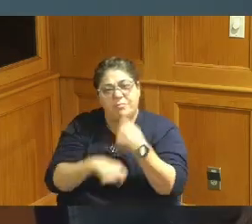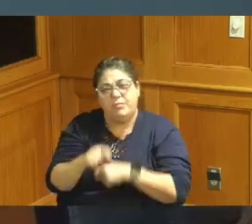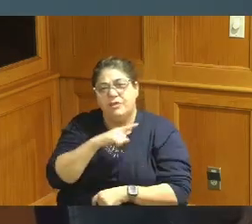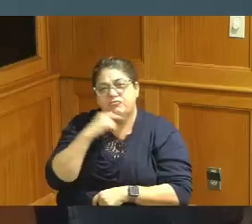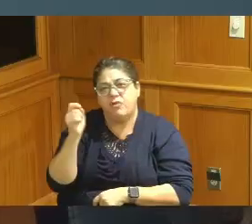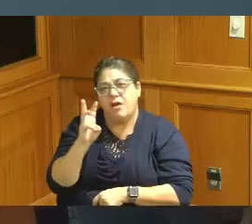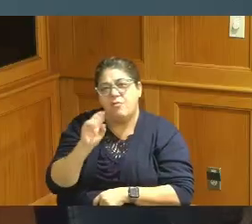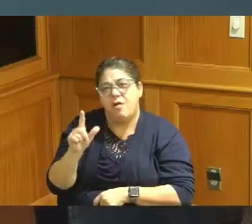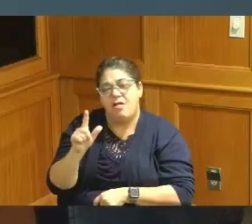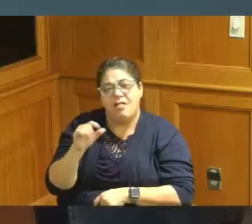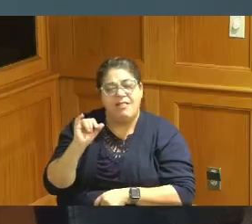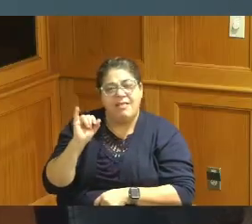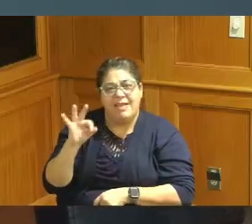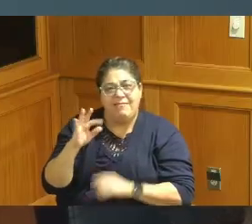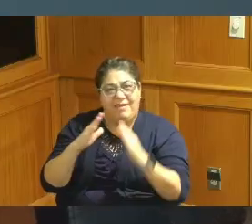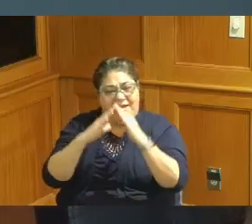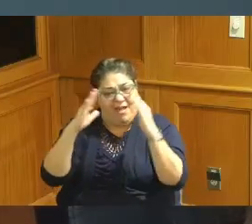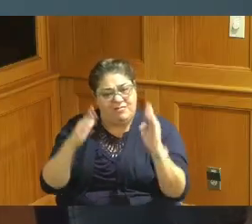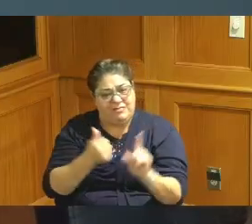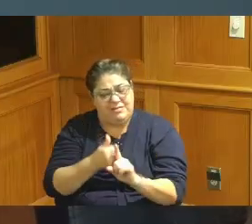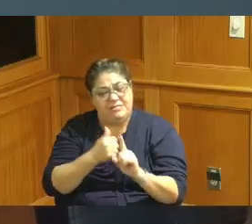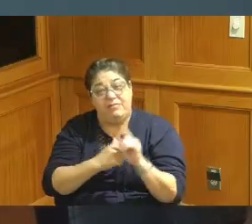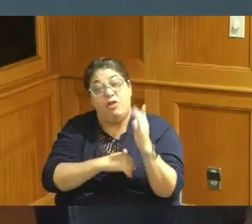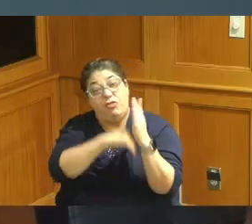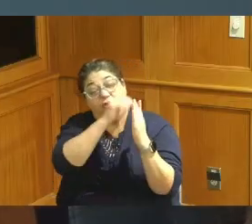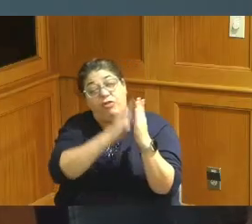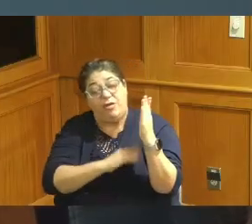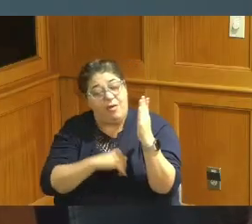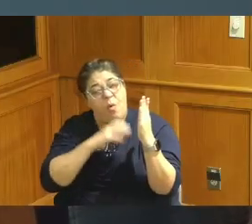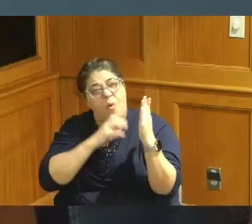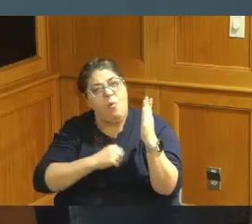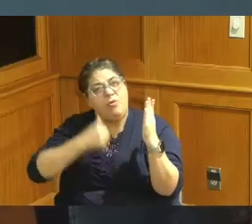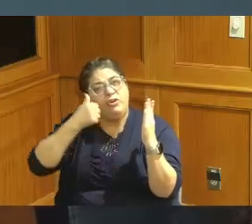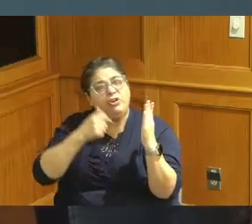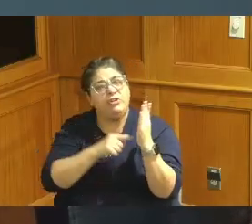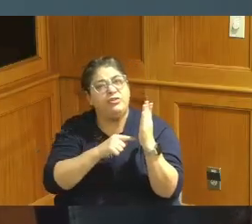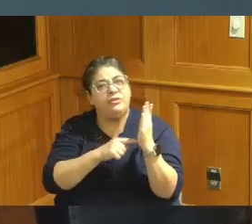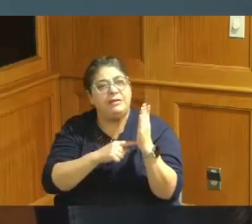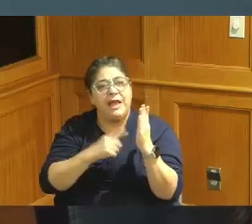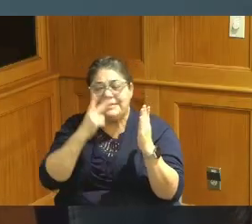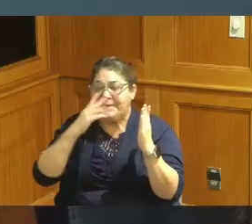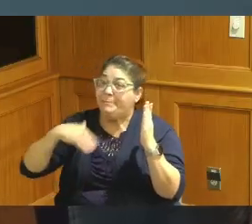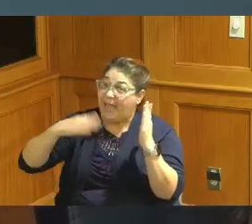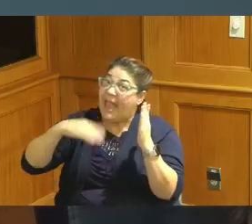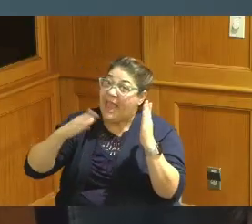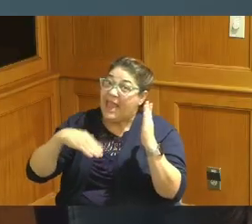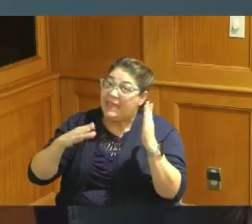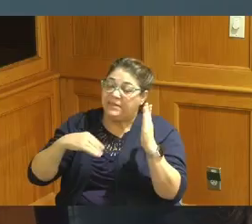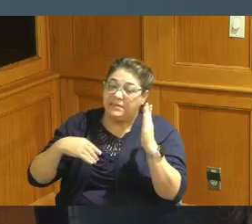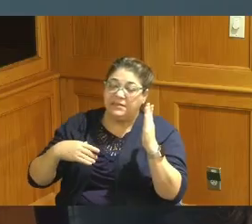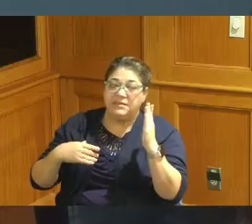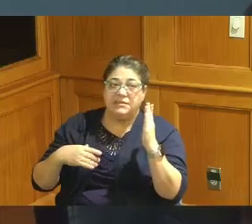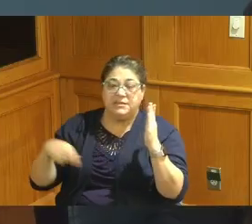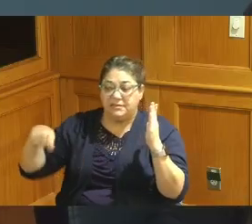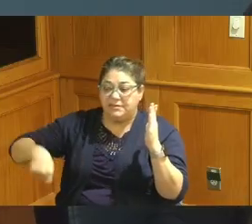listed, especially if those houses are, older. Yeah. I see paint and all that kind of stuff.